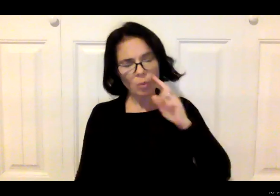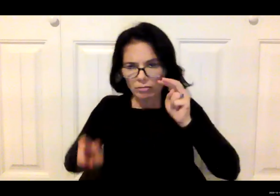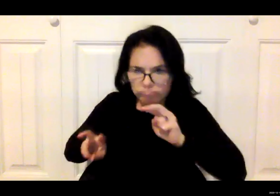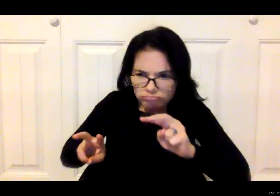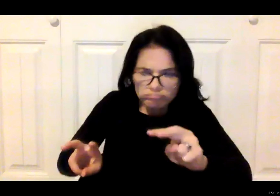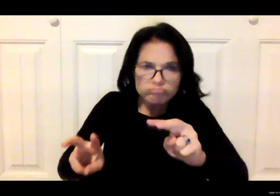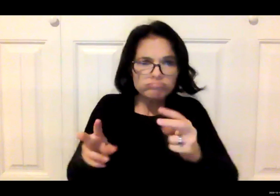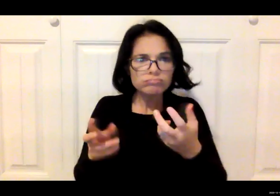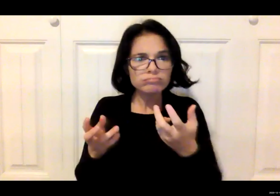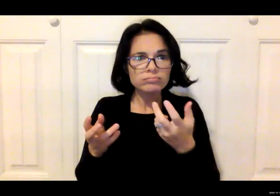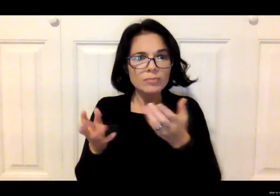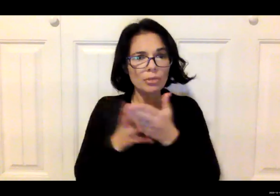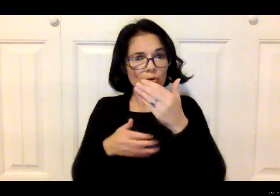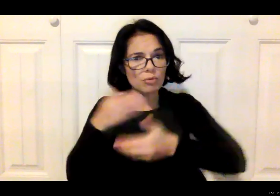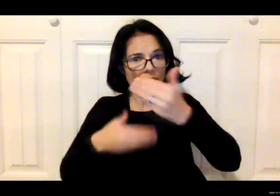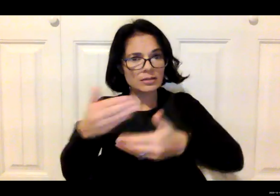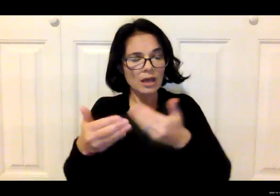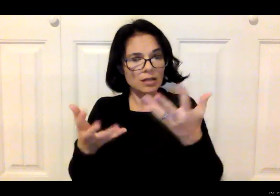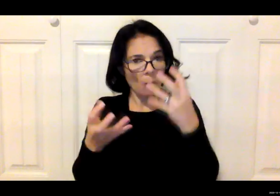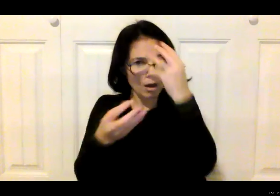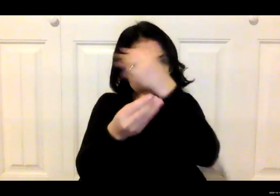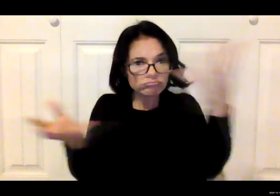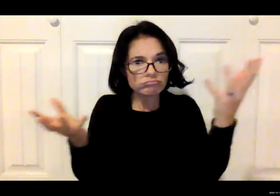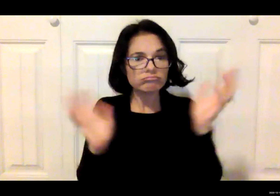and I just wanted to put that out there for folks.